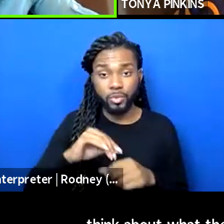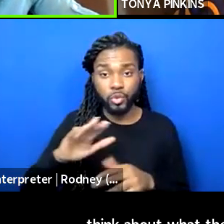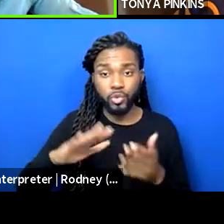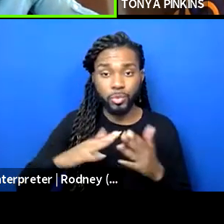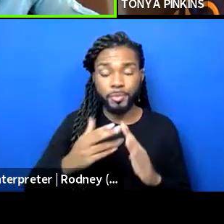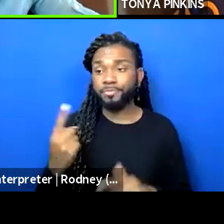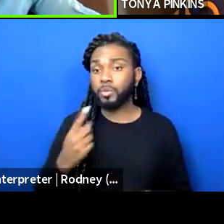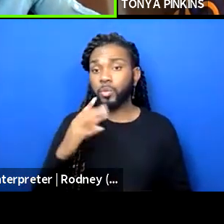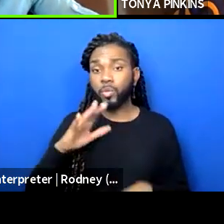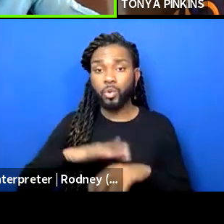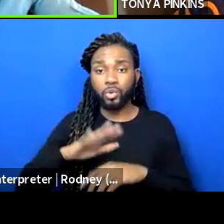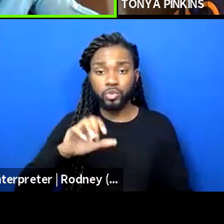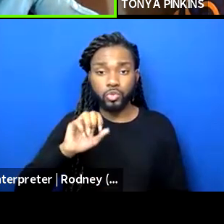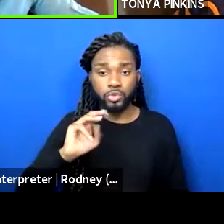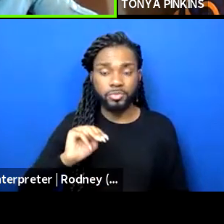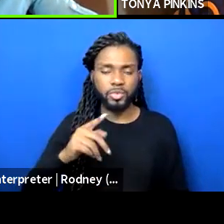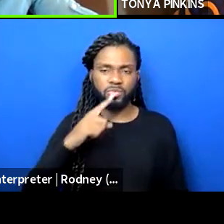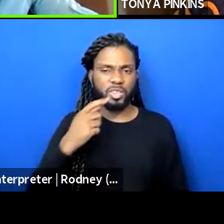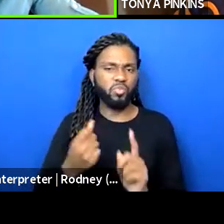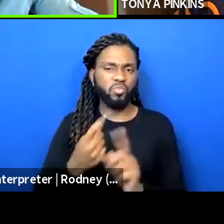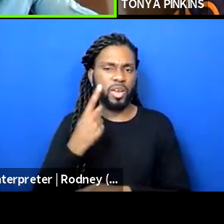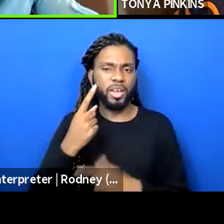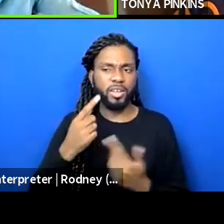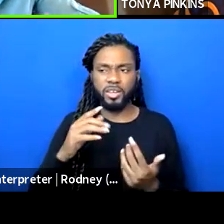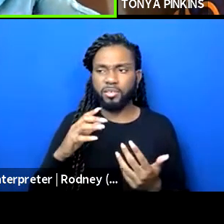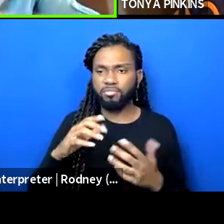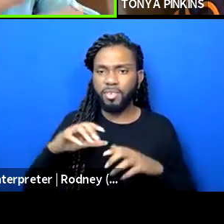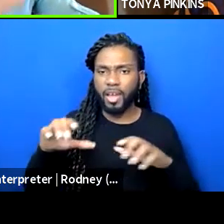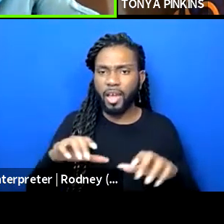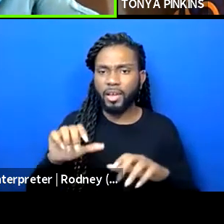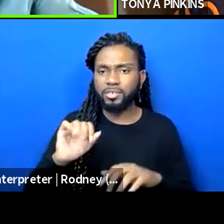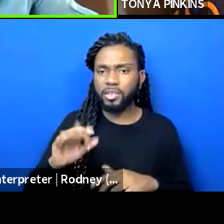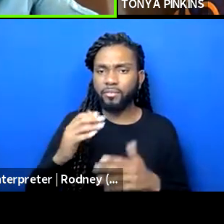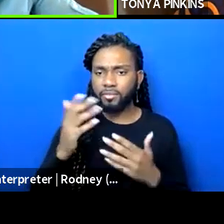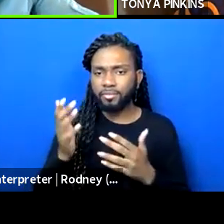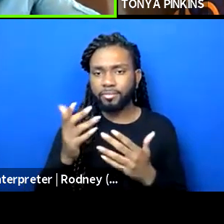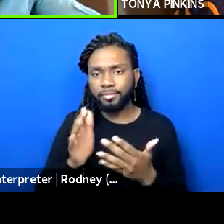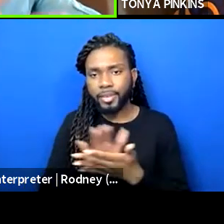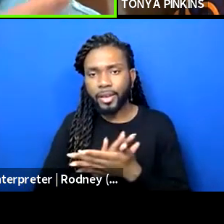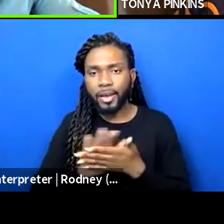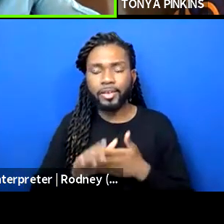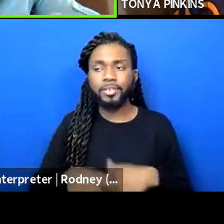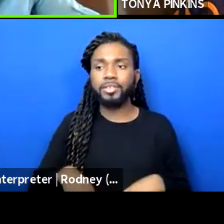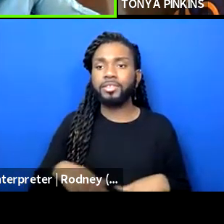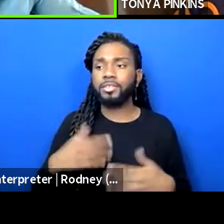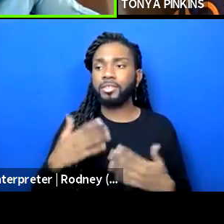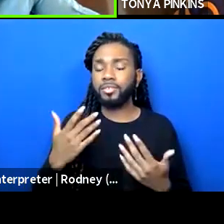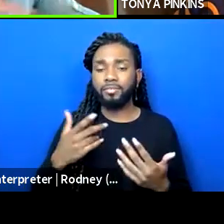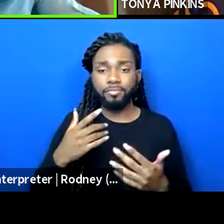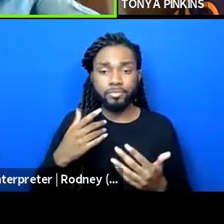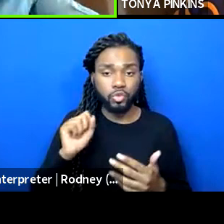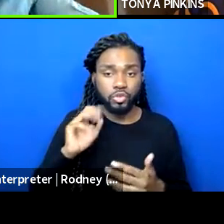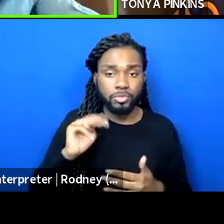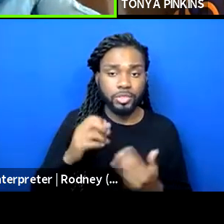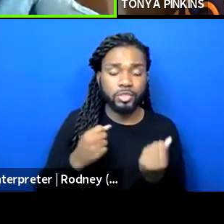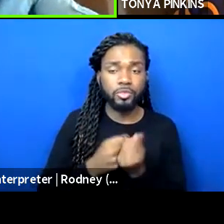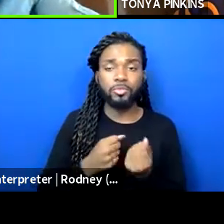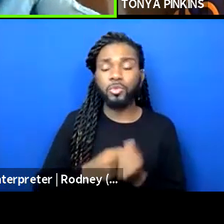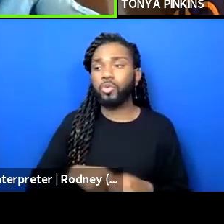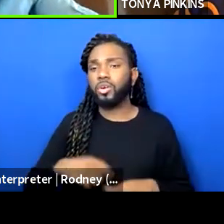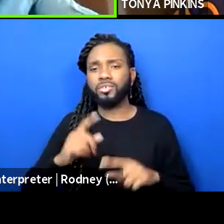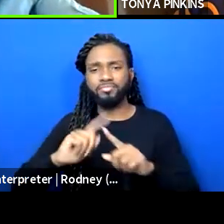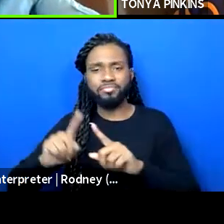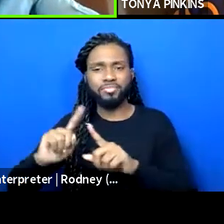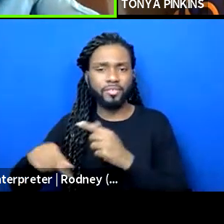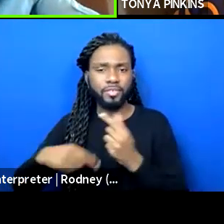social media, you know, random acts of kindness or, you know, social media support, financial support, amplifying their names when you're in